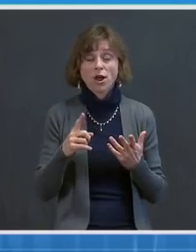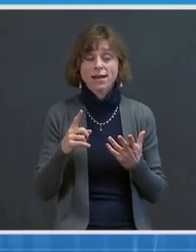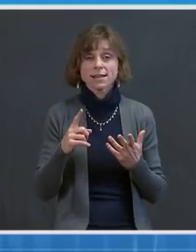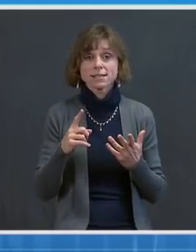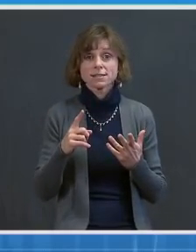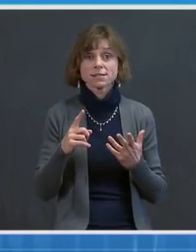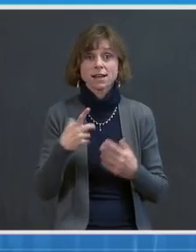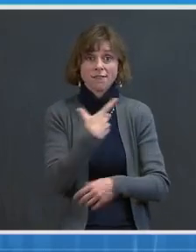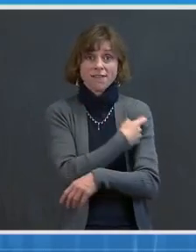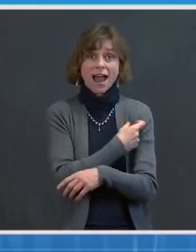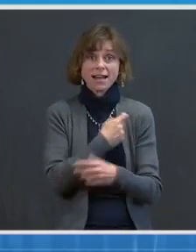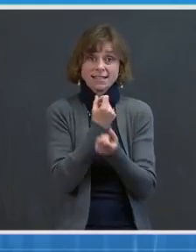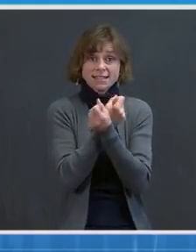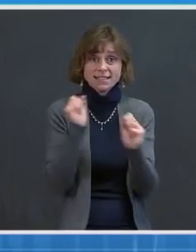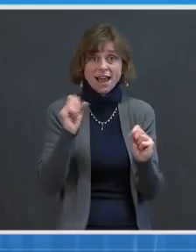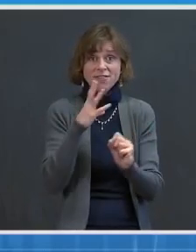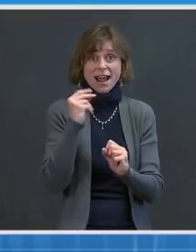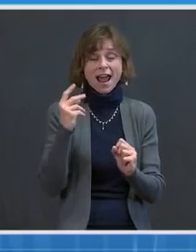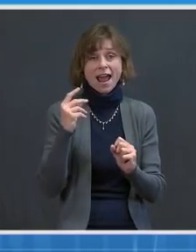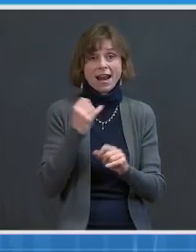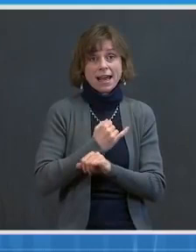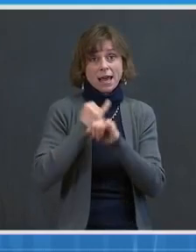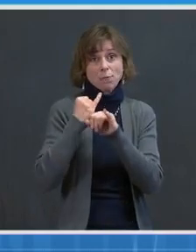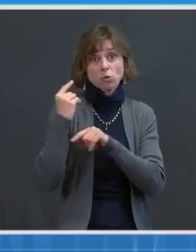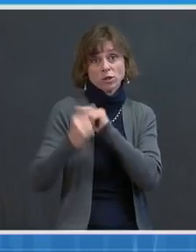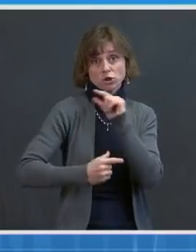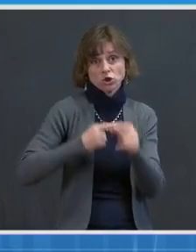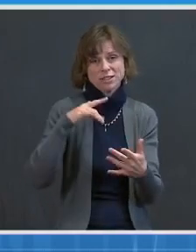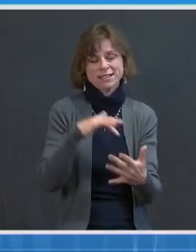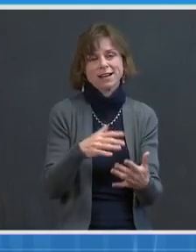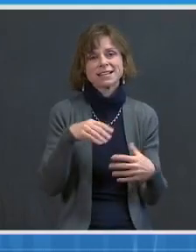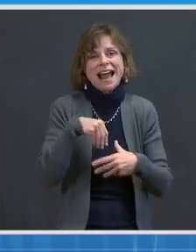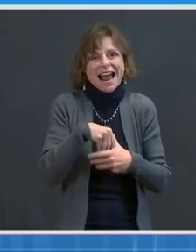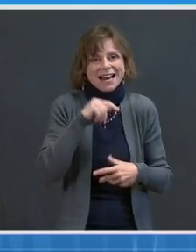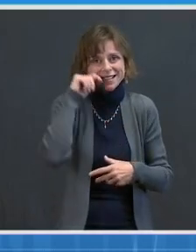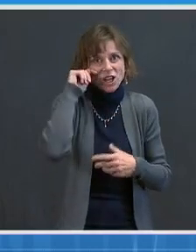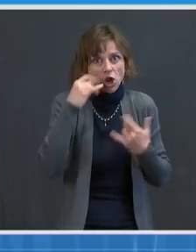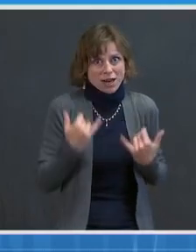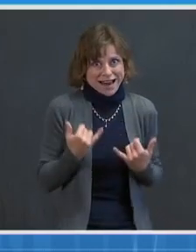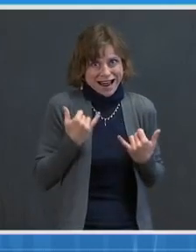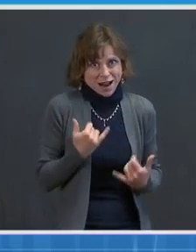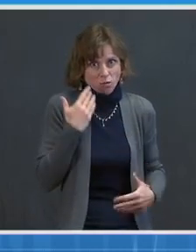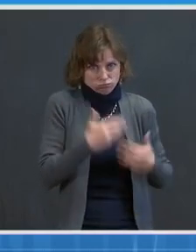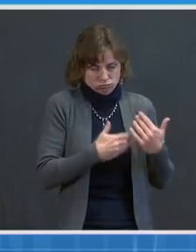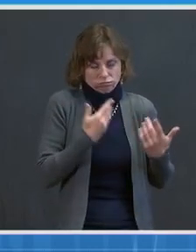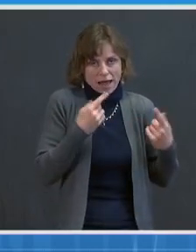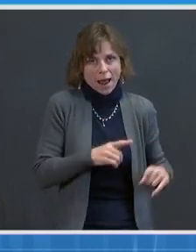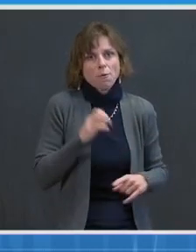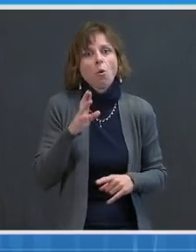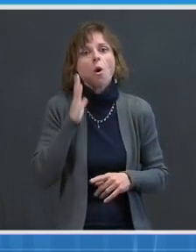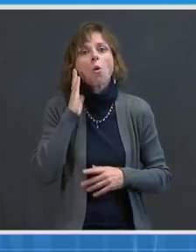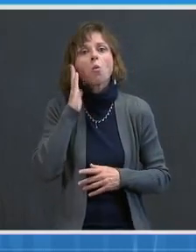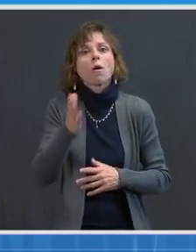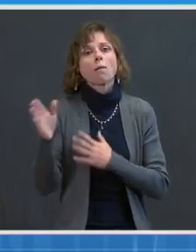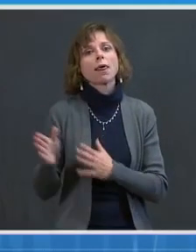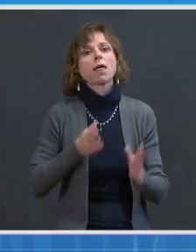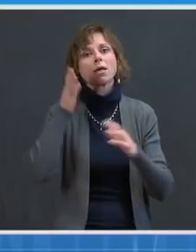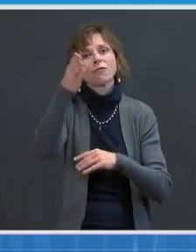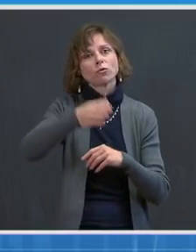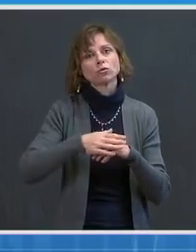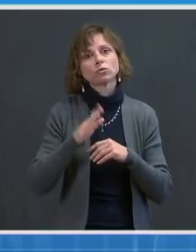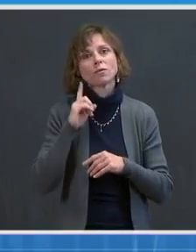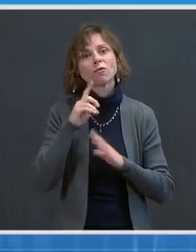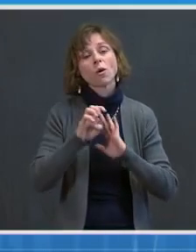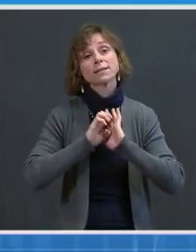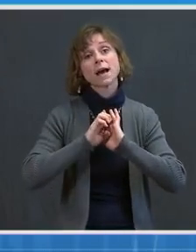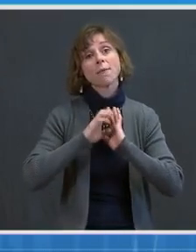studies in adolescents and children that are either ongoing and or planned. For example,